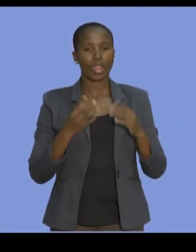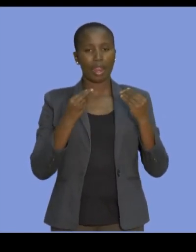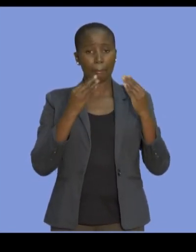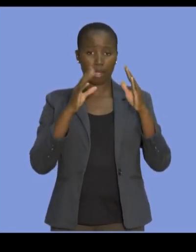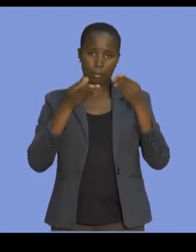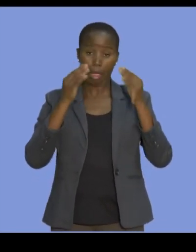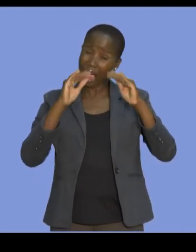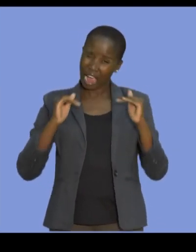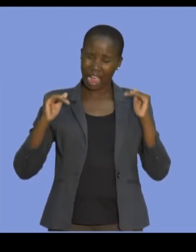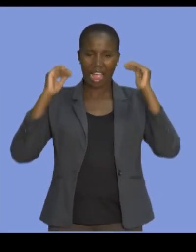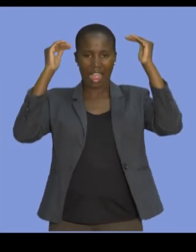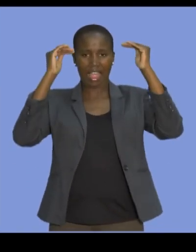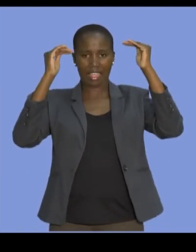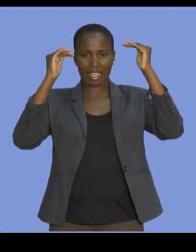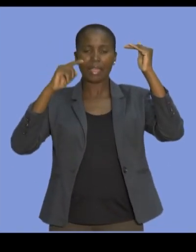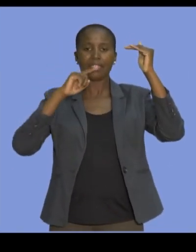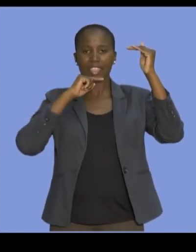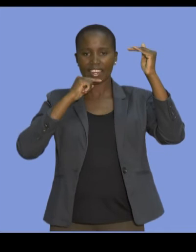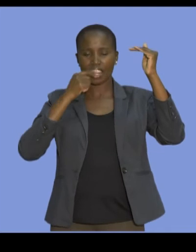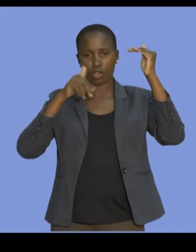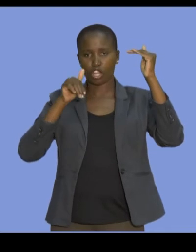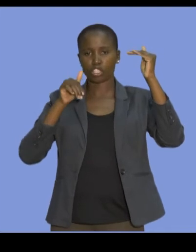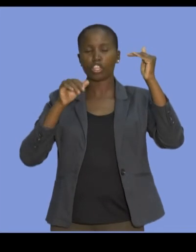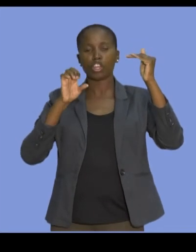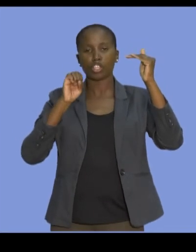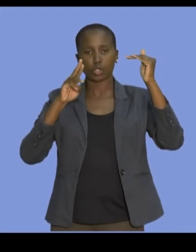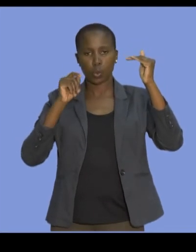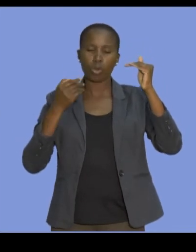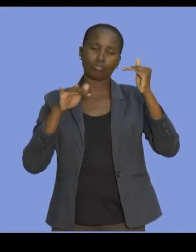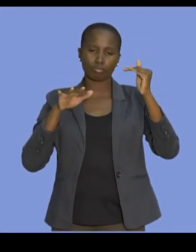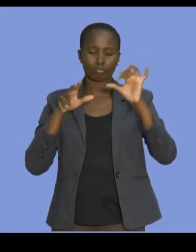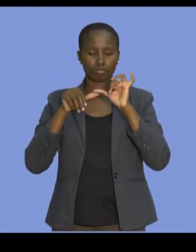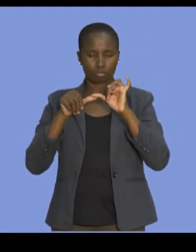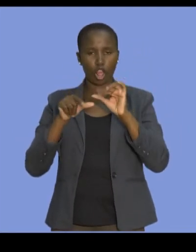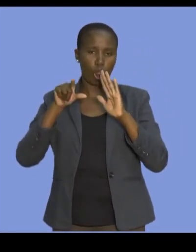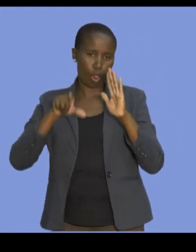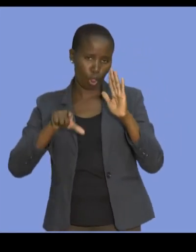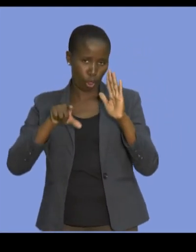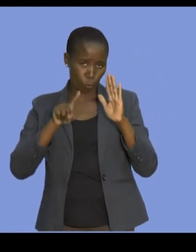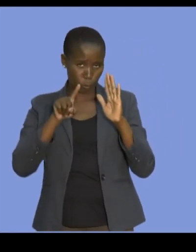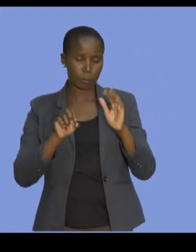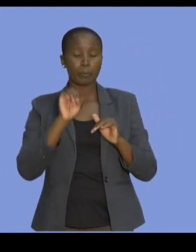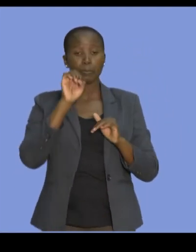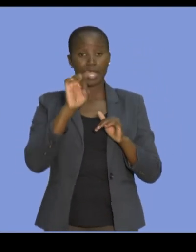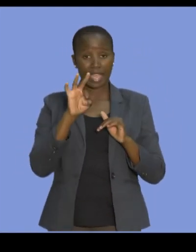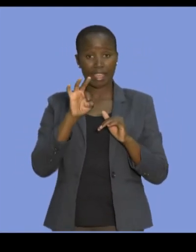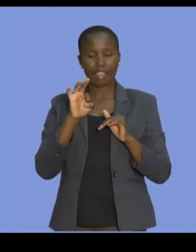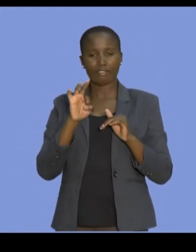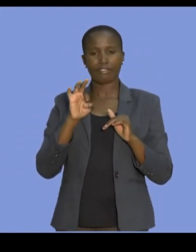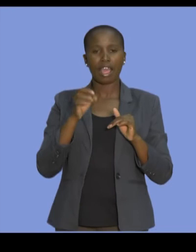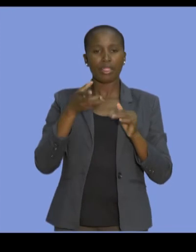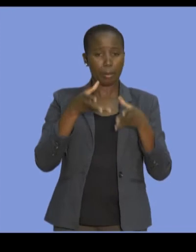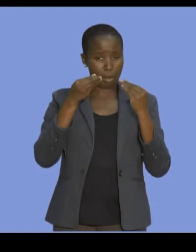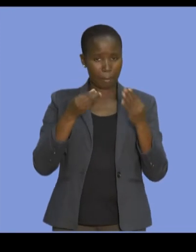score less consistent. Okay. If score are close together, then the range will be